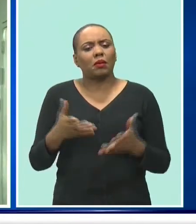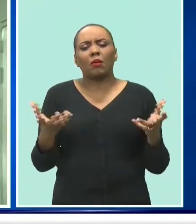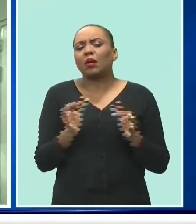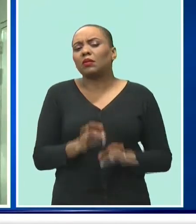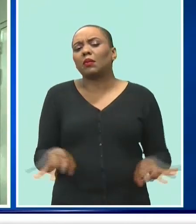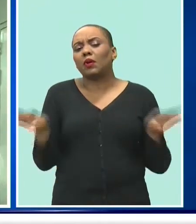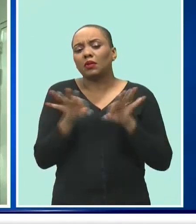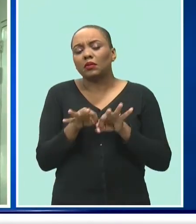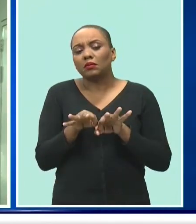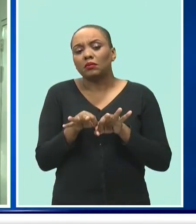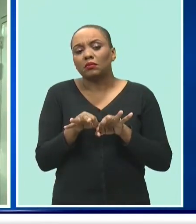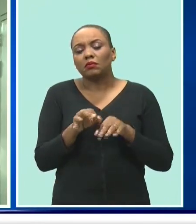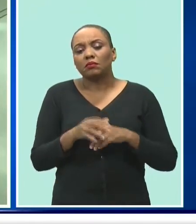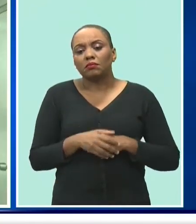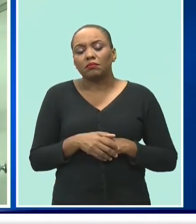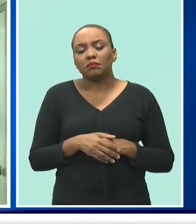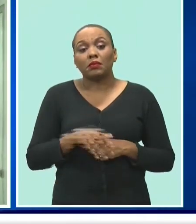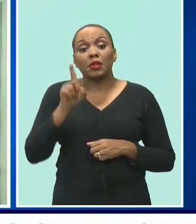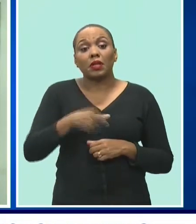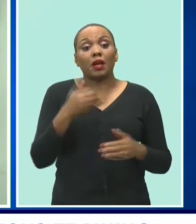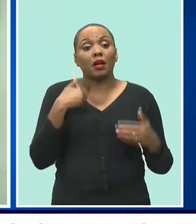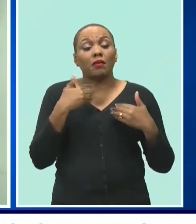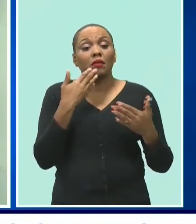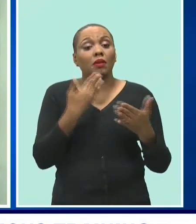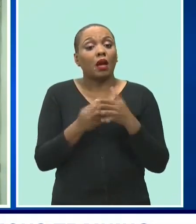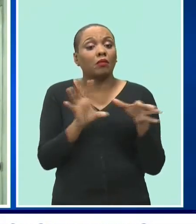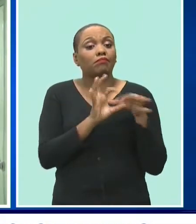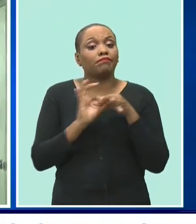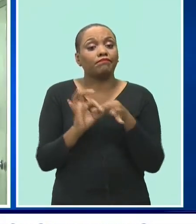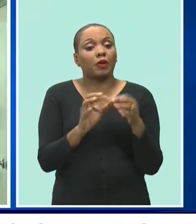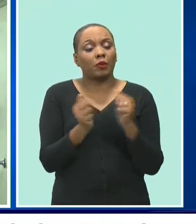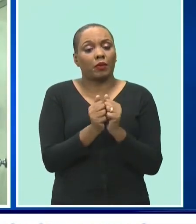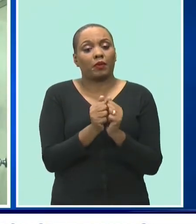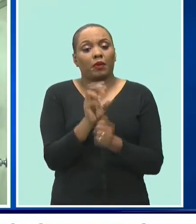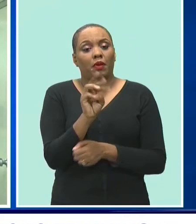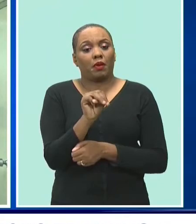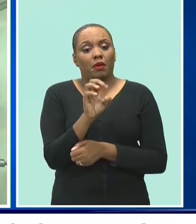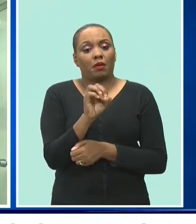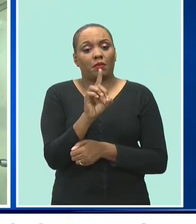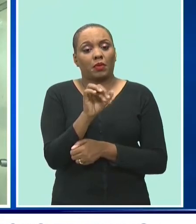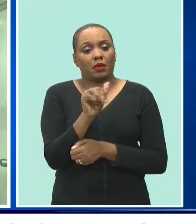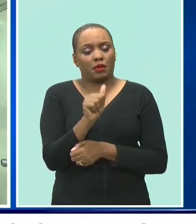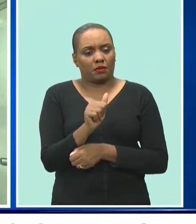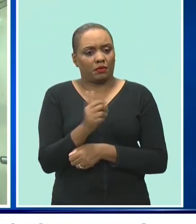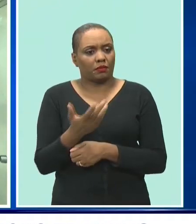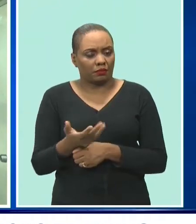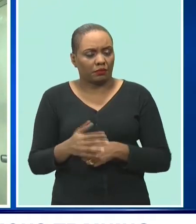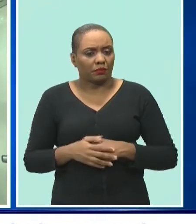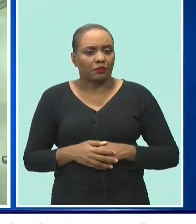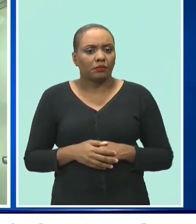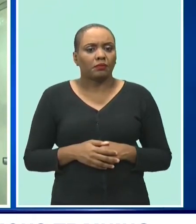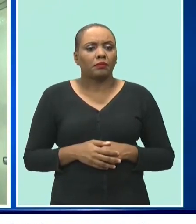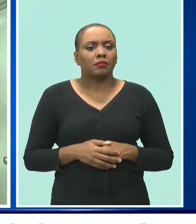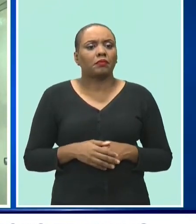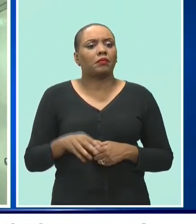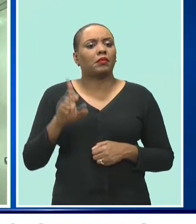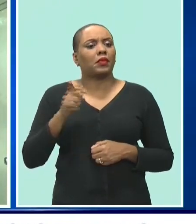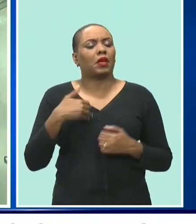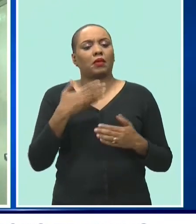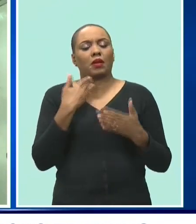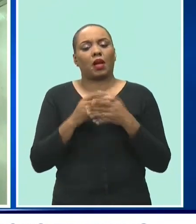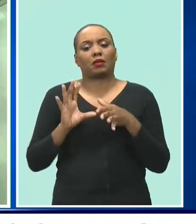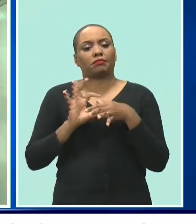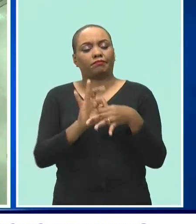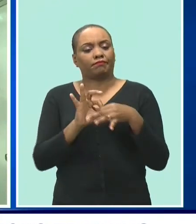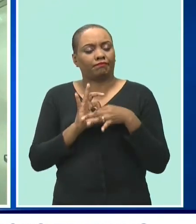is having a good relationship with the media. So this week I've been emphasising the need to keep and maintain a good relationship